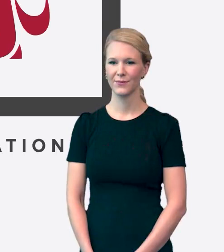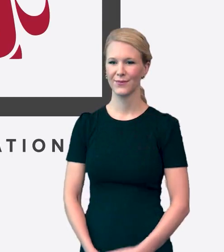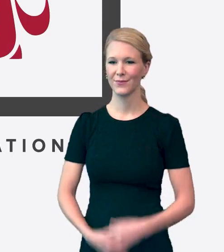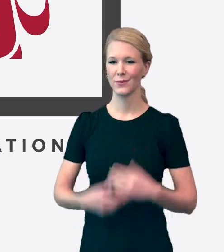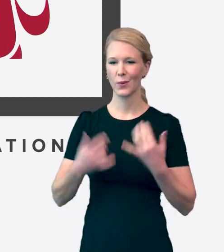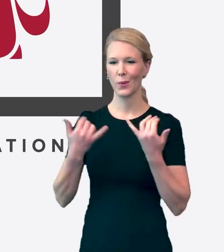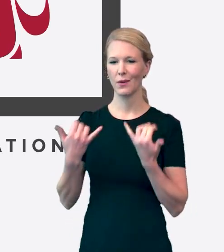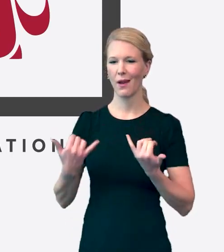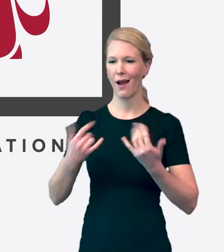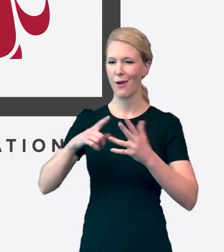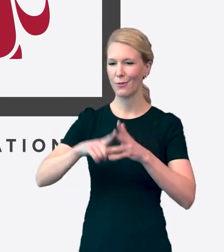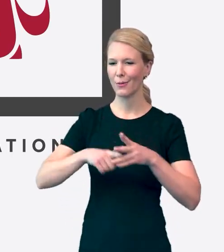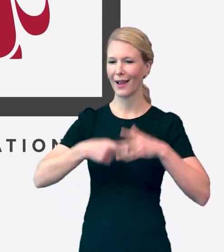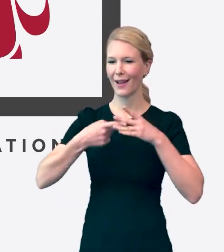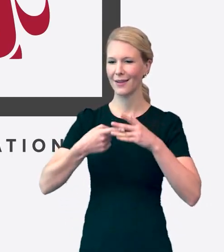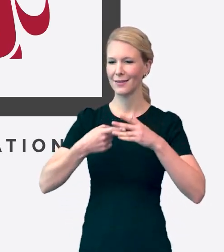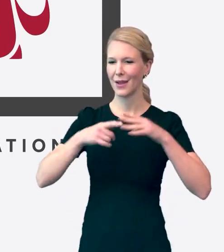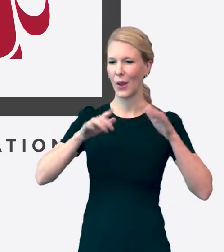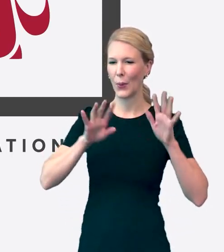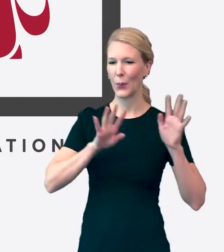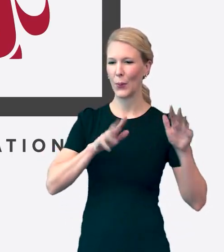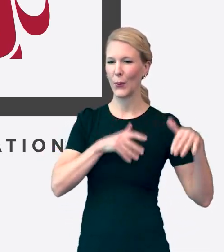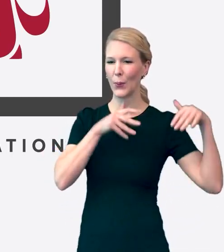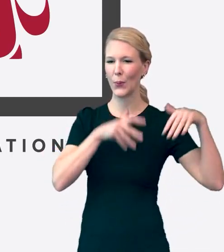The processional will now begin.